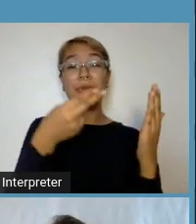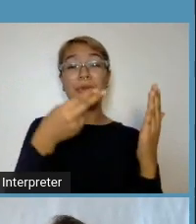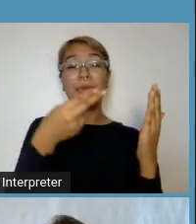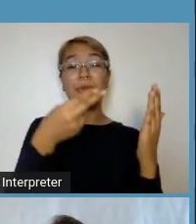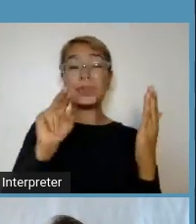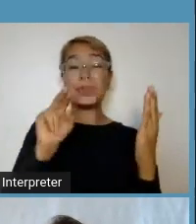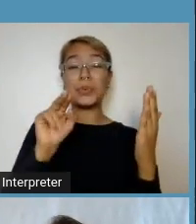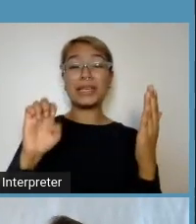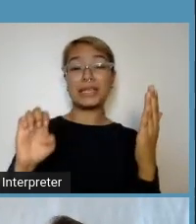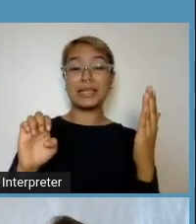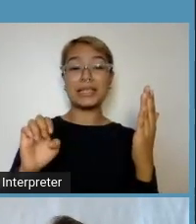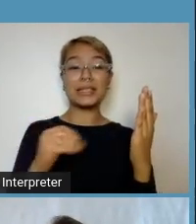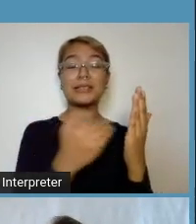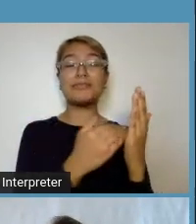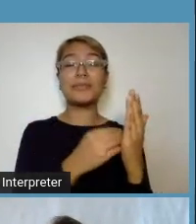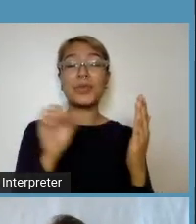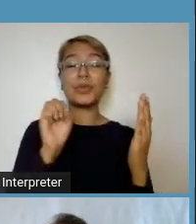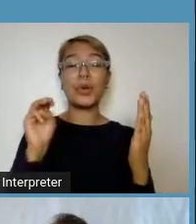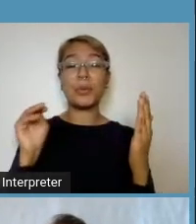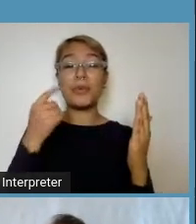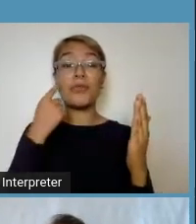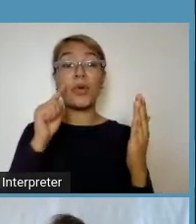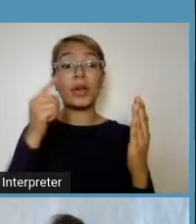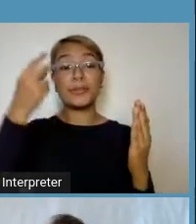Peer Groups, and Google. No, really.